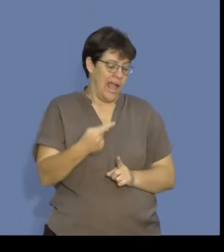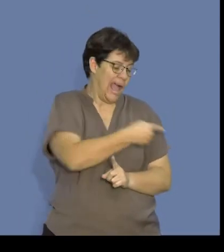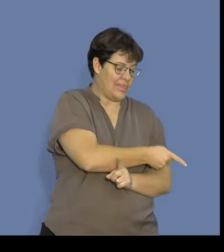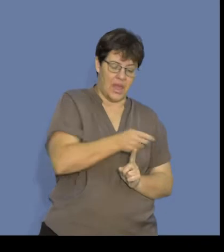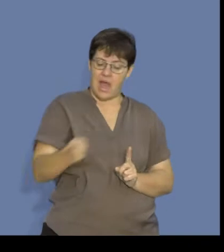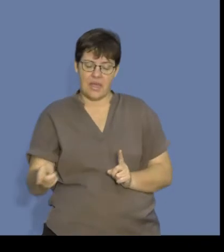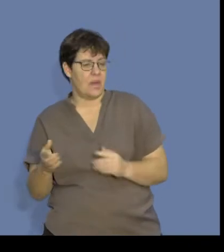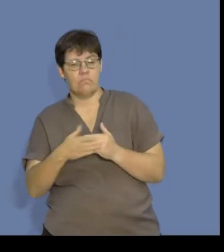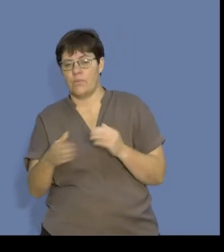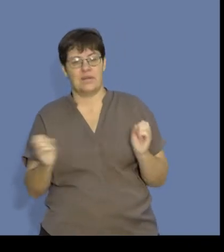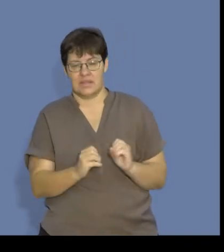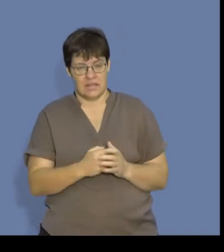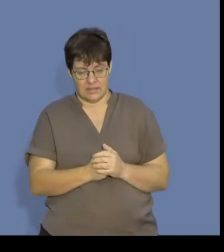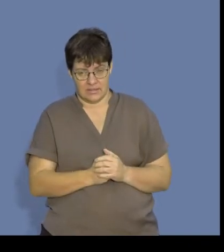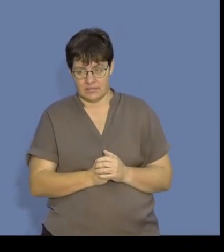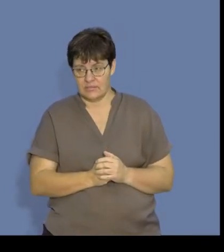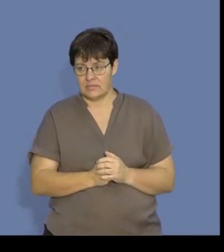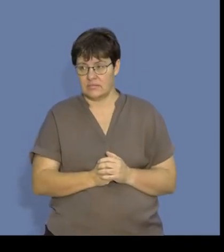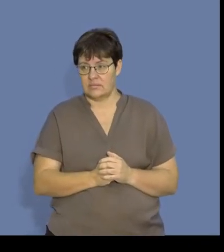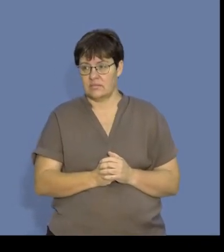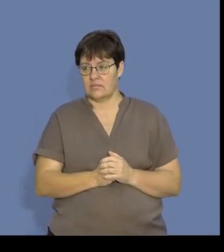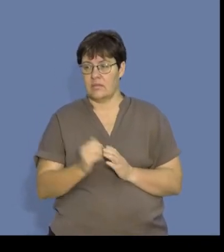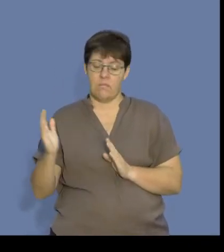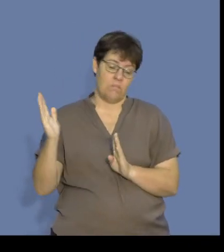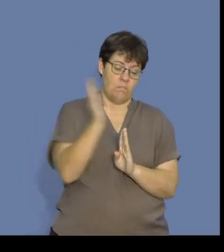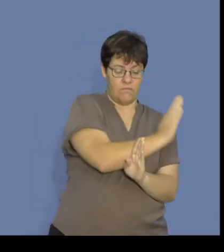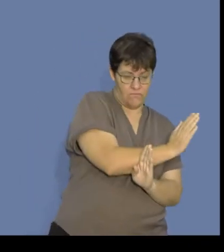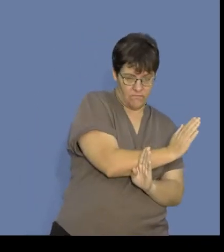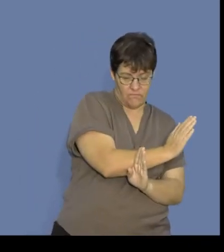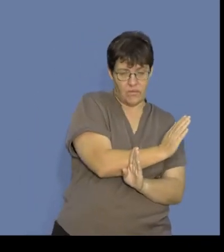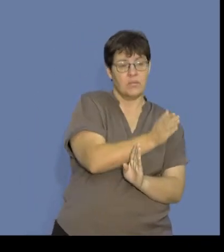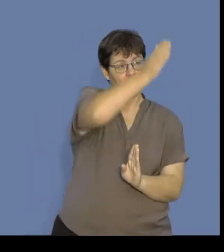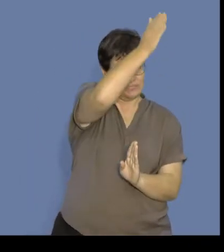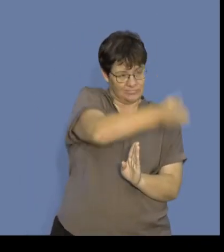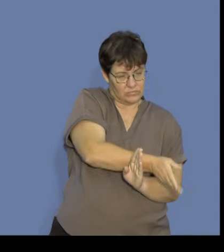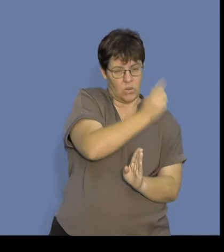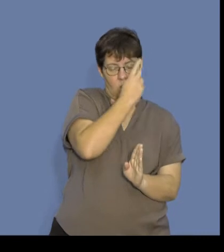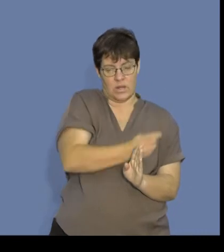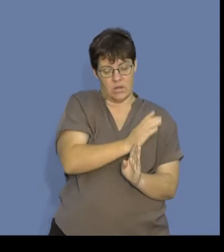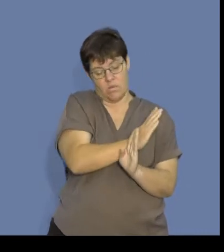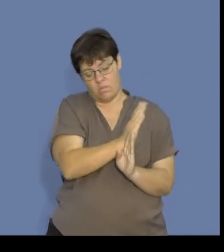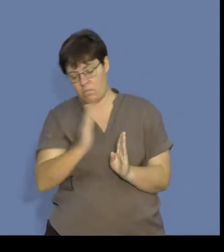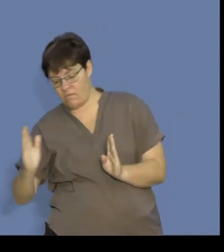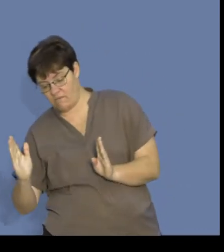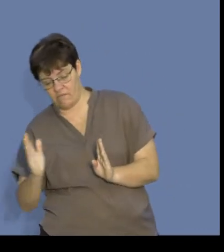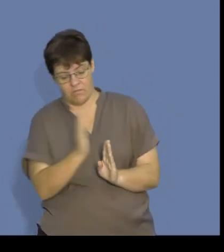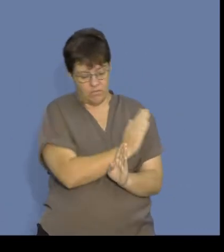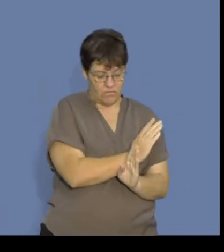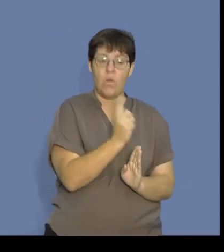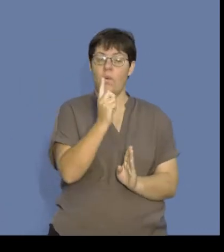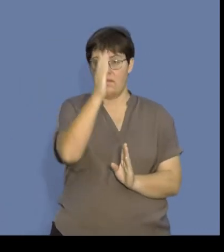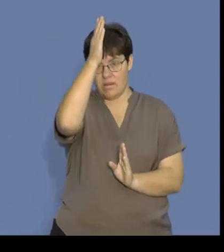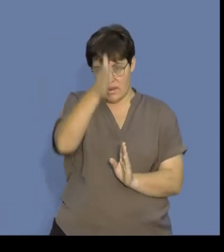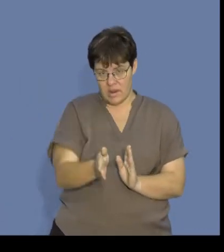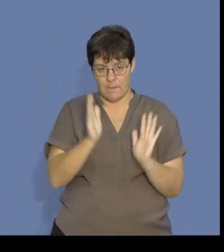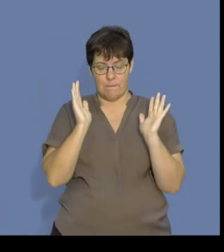particular graph, so you can see it intersected there. If I was to move it to there, it will be only at that point. If I move